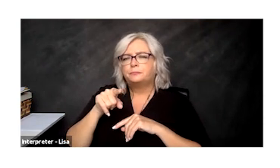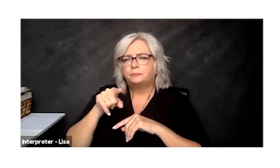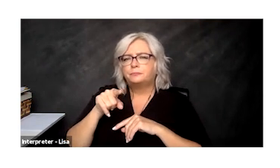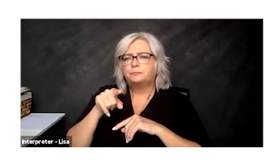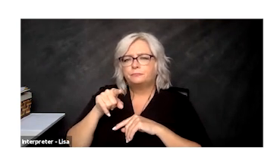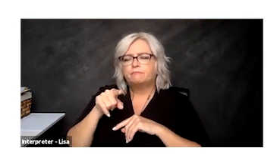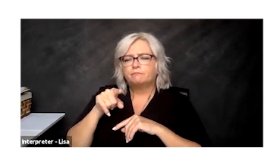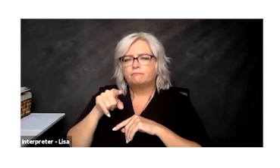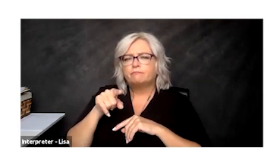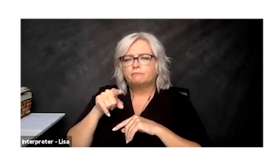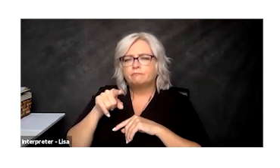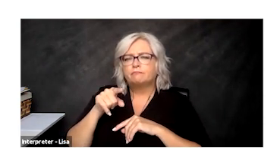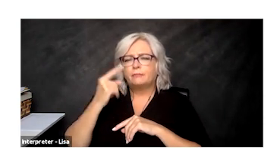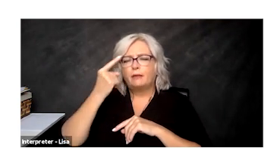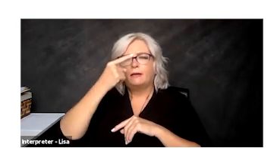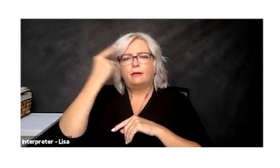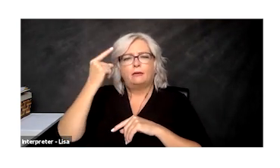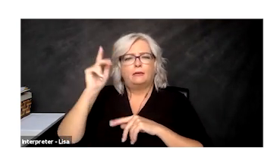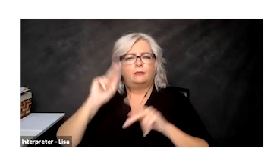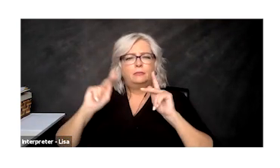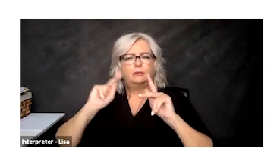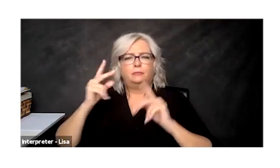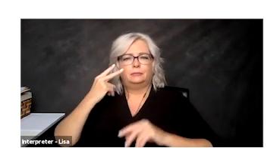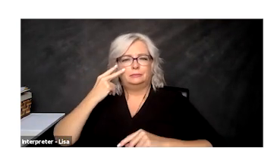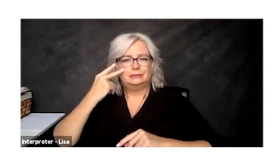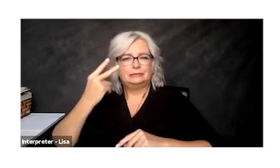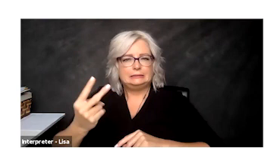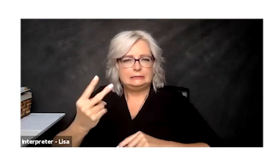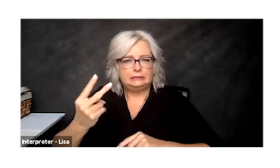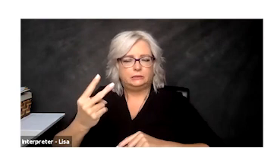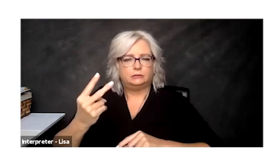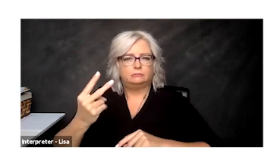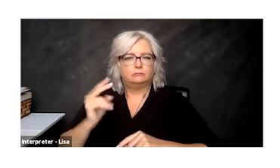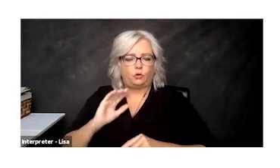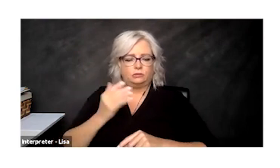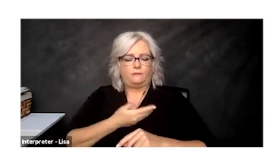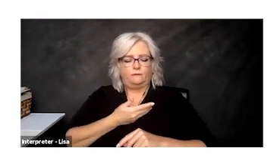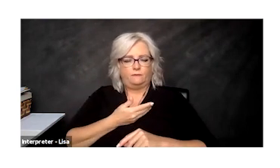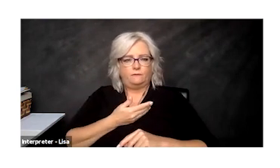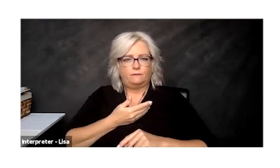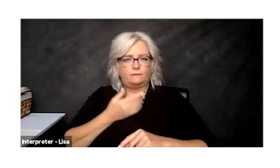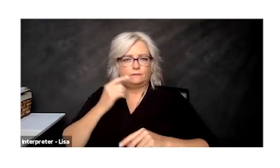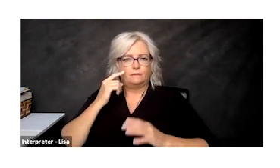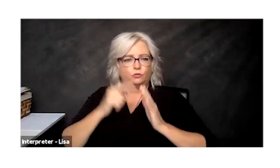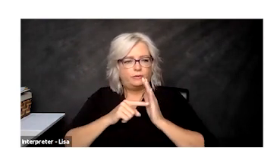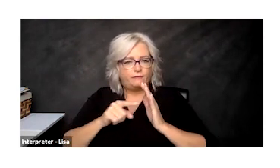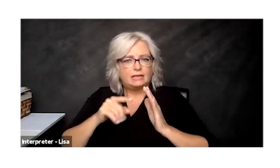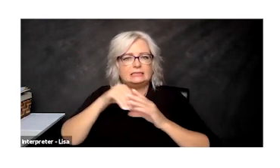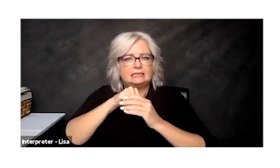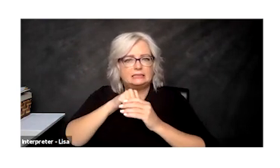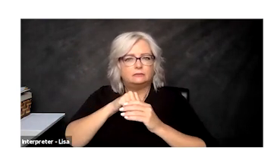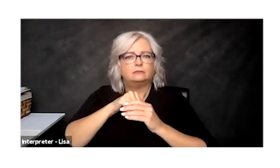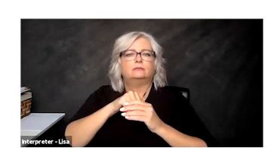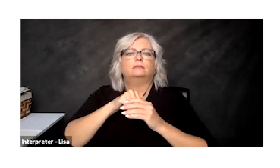Black people seeing ourselves reflected in luxury goods and what the impact of that is in terms of